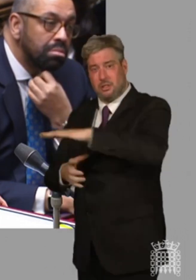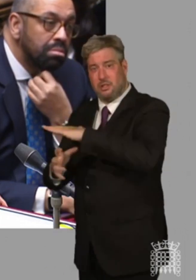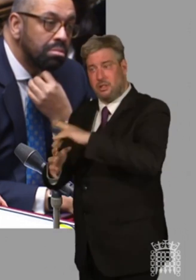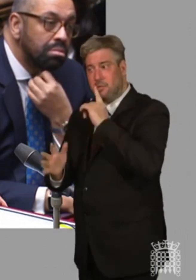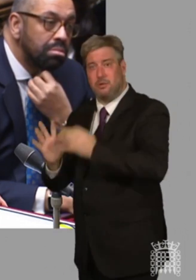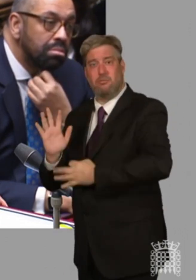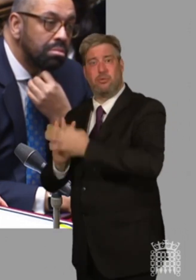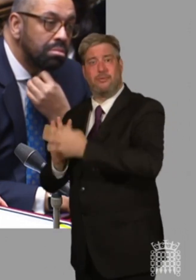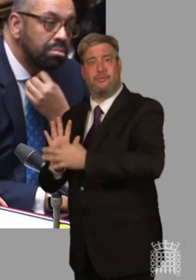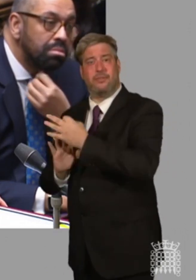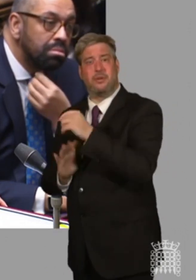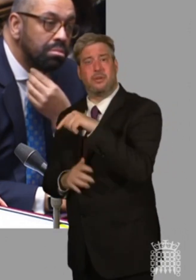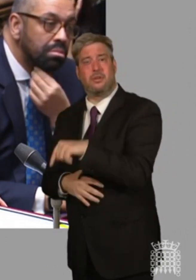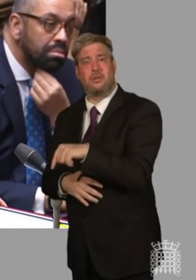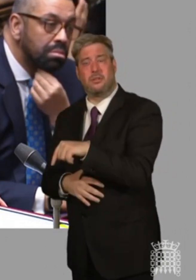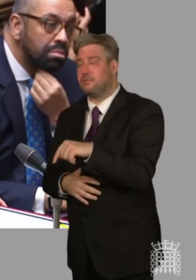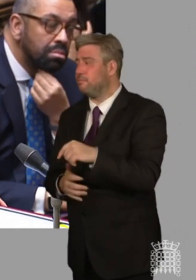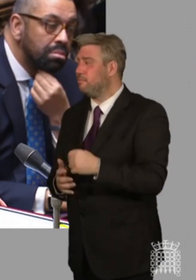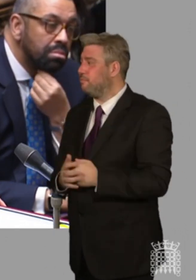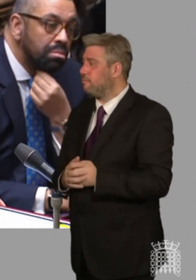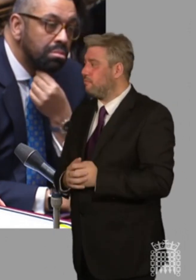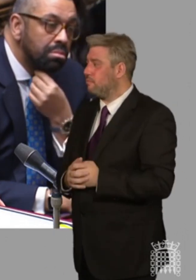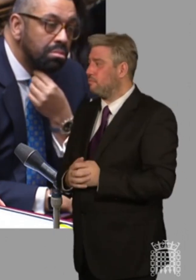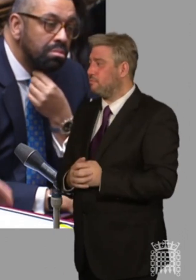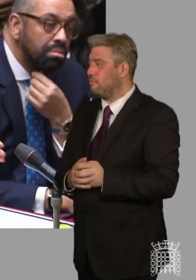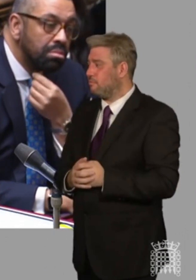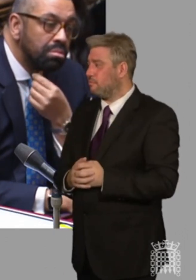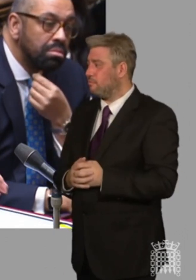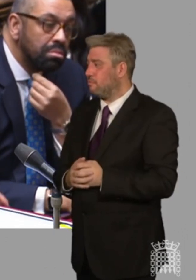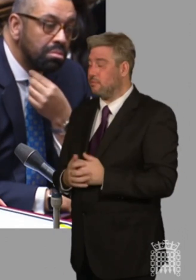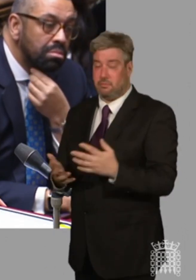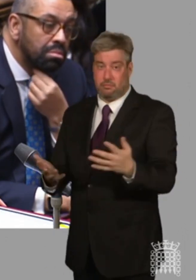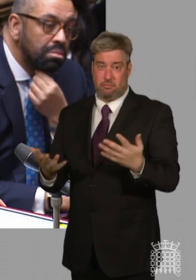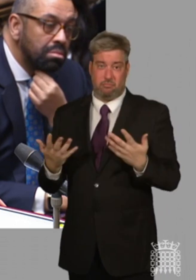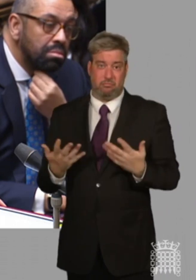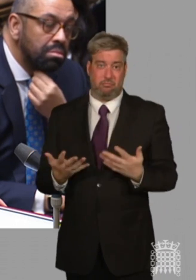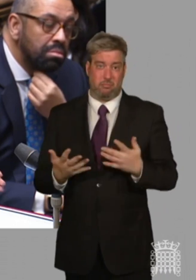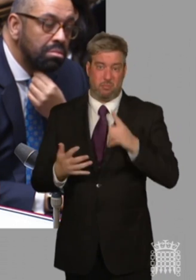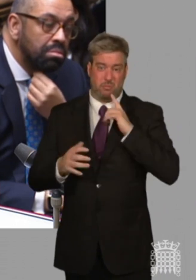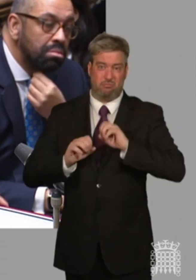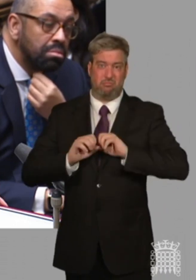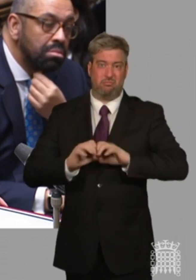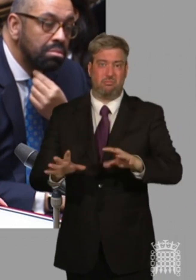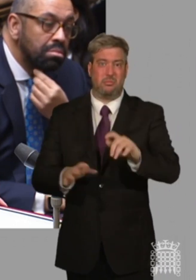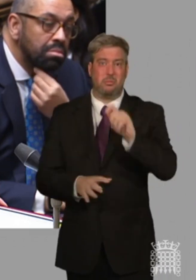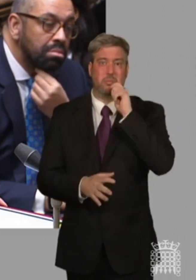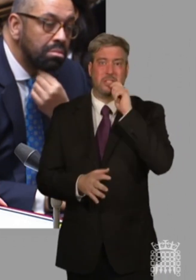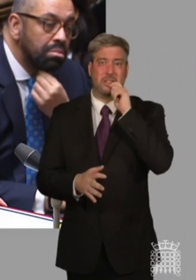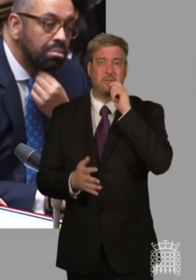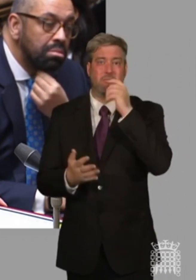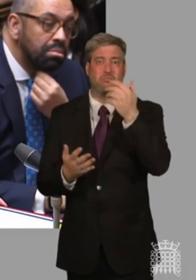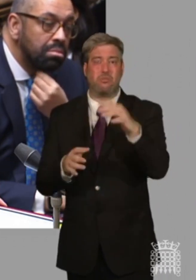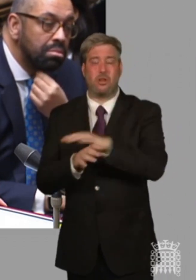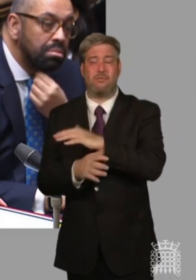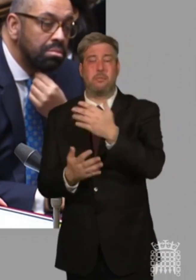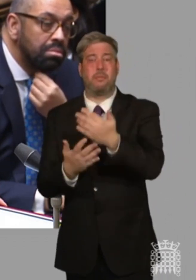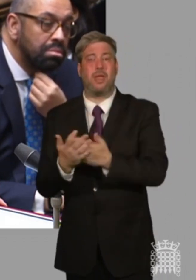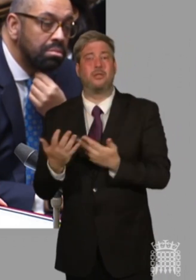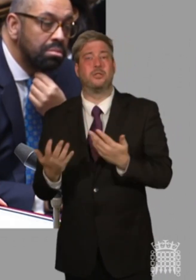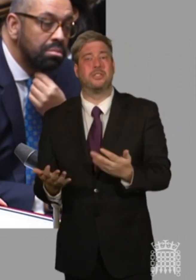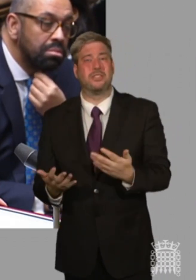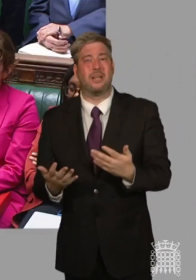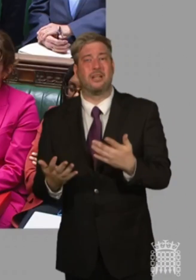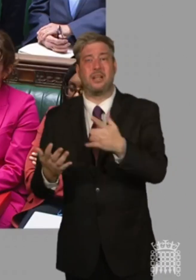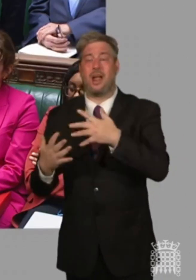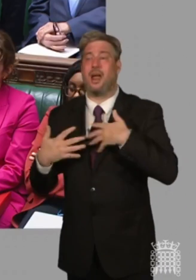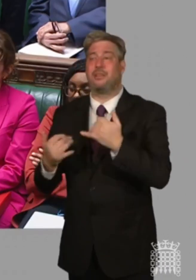people saw an NHS dentist last year than the year before, but we know that there is more to do, and that's why the recovery plan will make sure that NHS